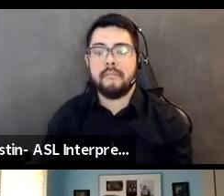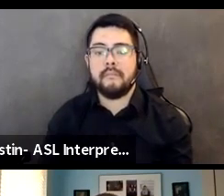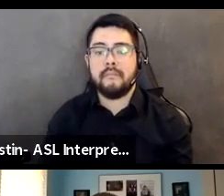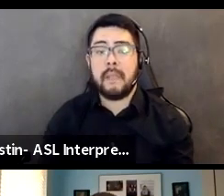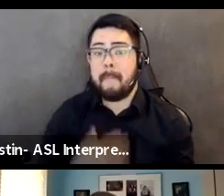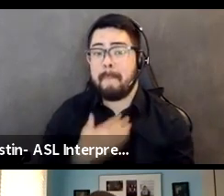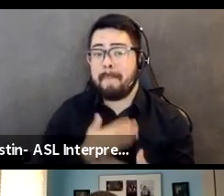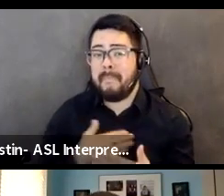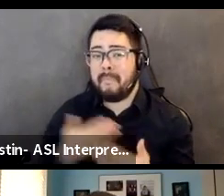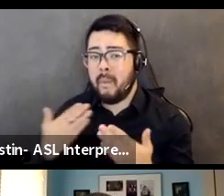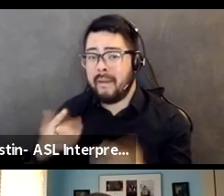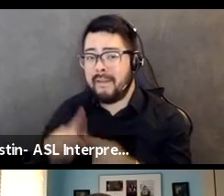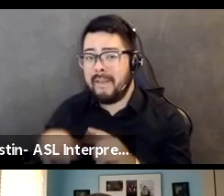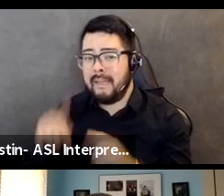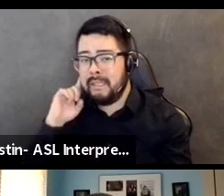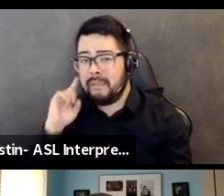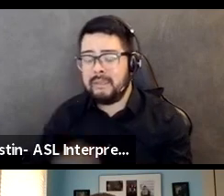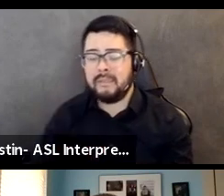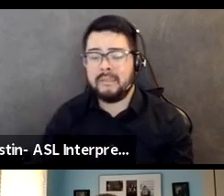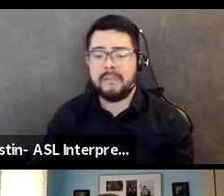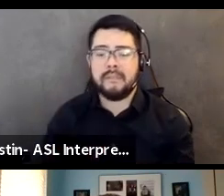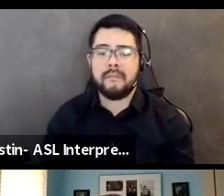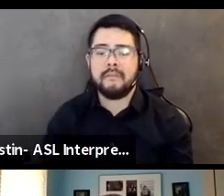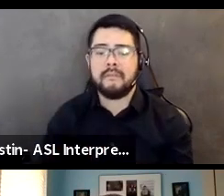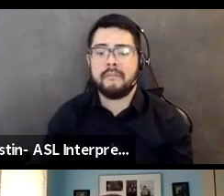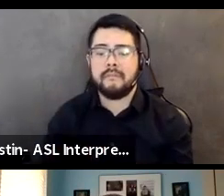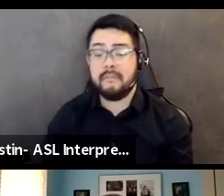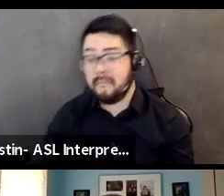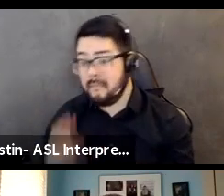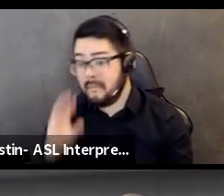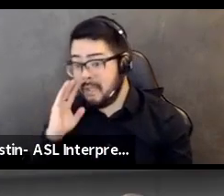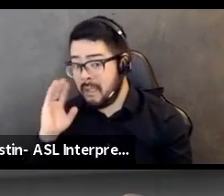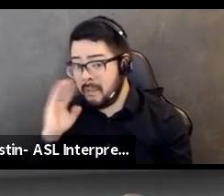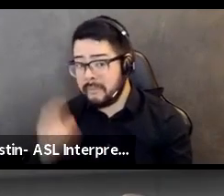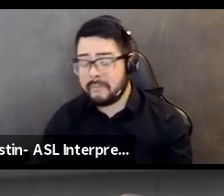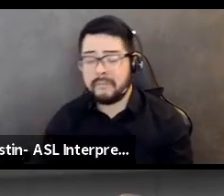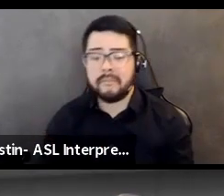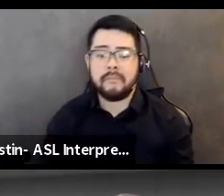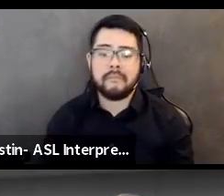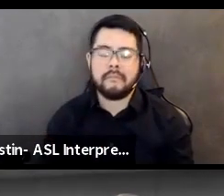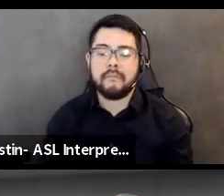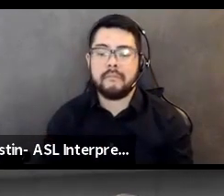please unmute hello miss garcia